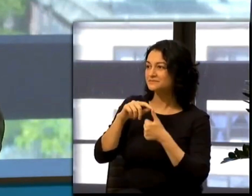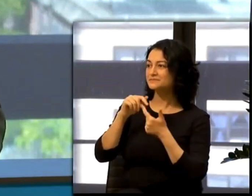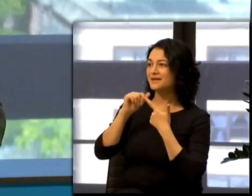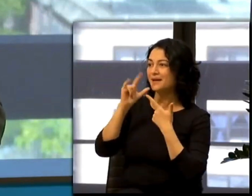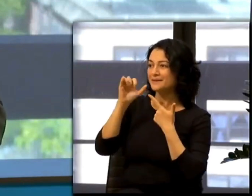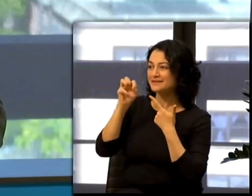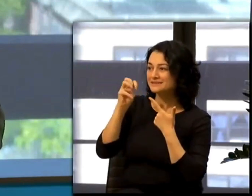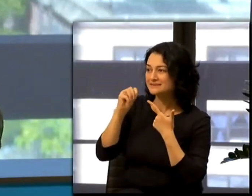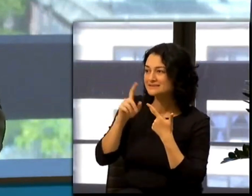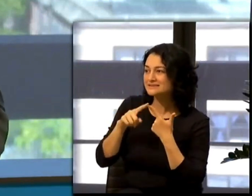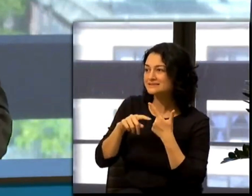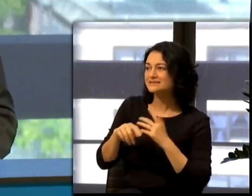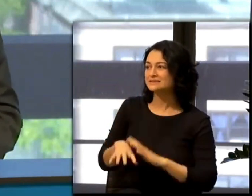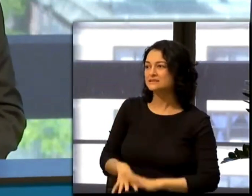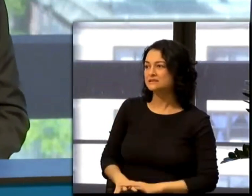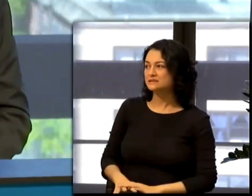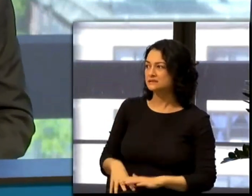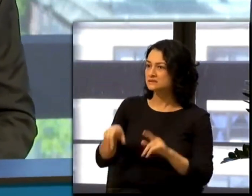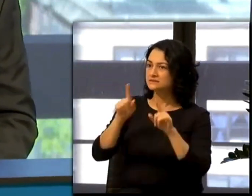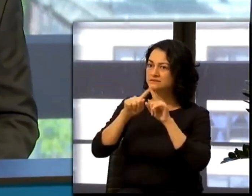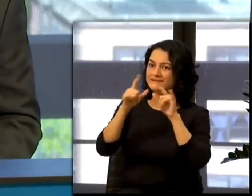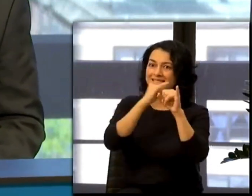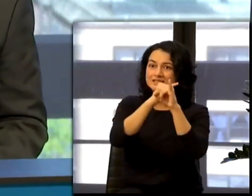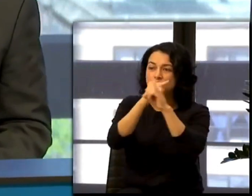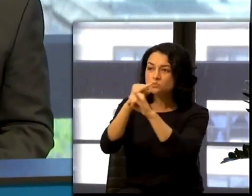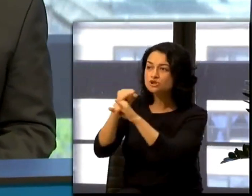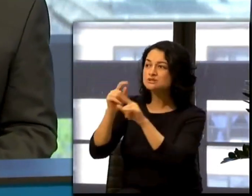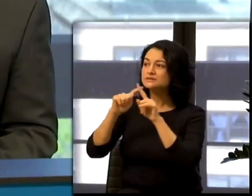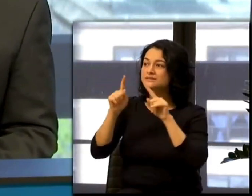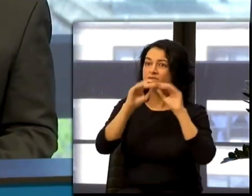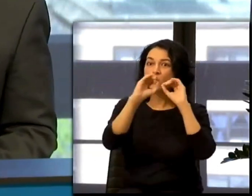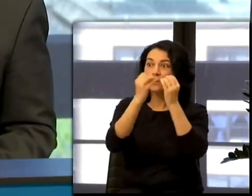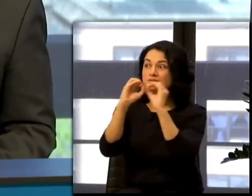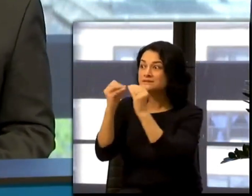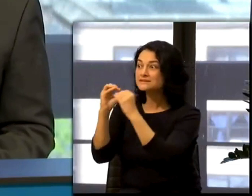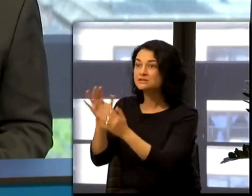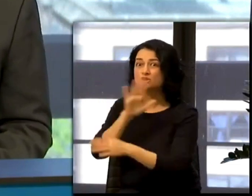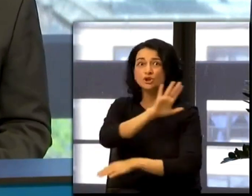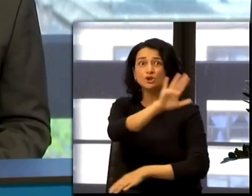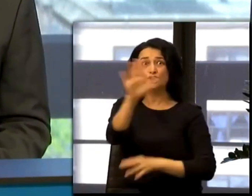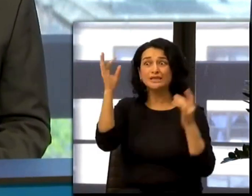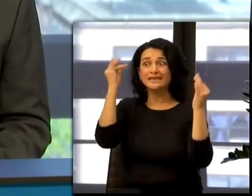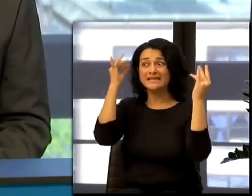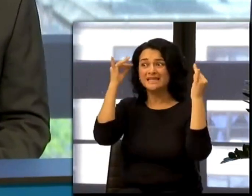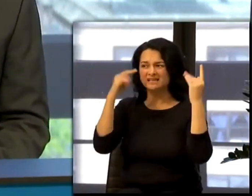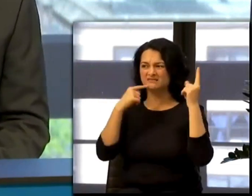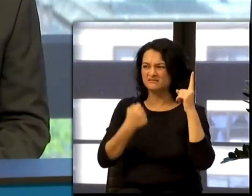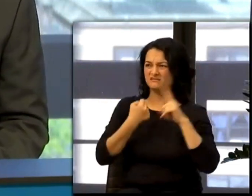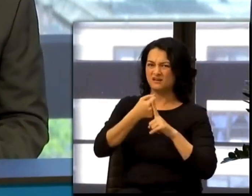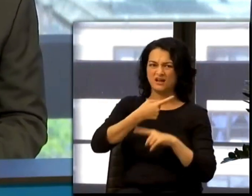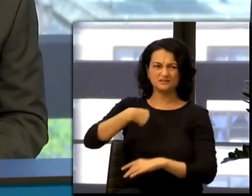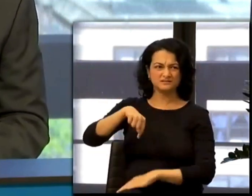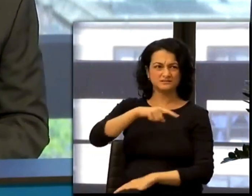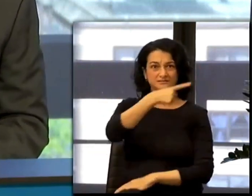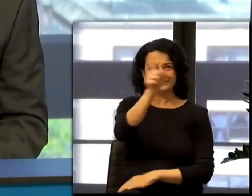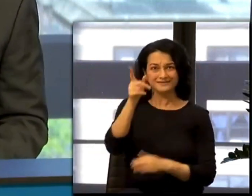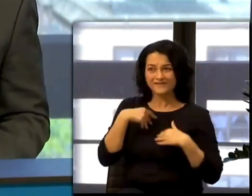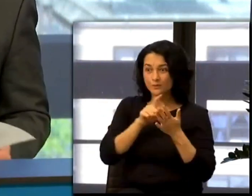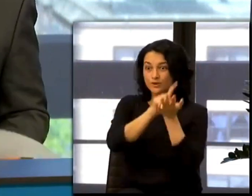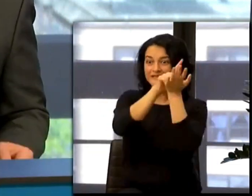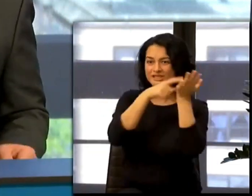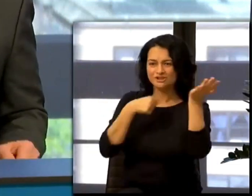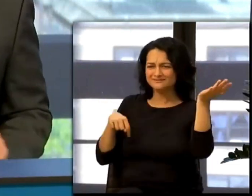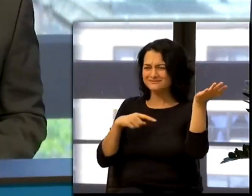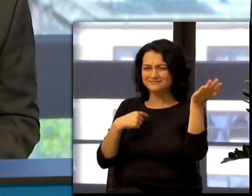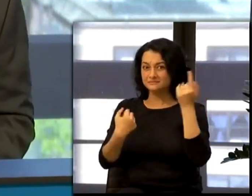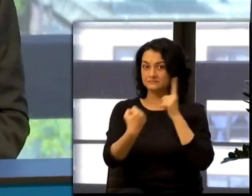society. And this structural aspect of ageism, unfortunately, is underemphasized in discussions about and advocacy